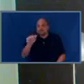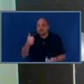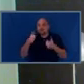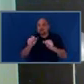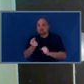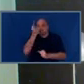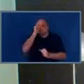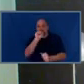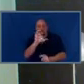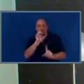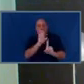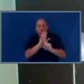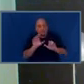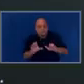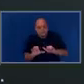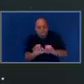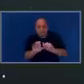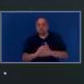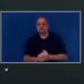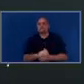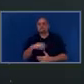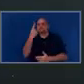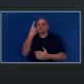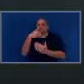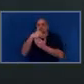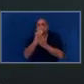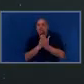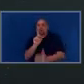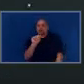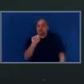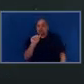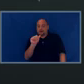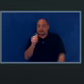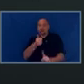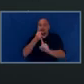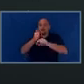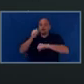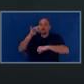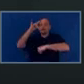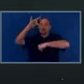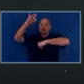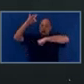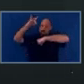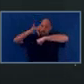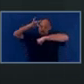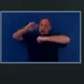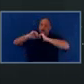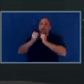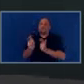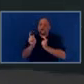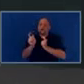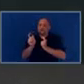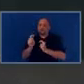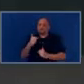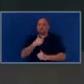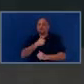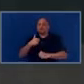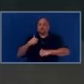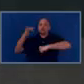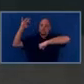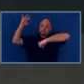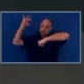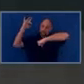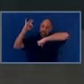performance. One of those pieces of data is the contact velocity. And we came down right around